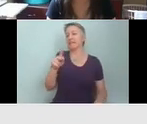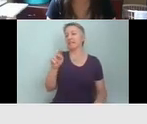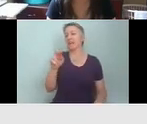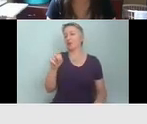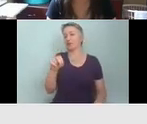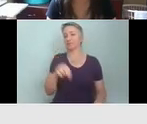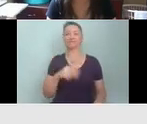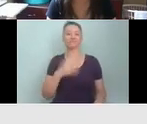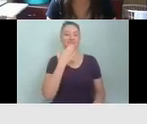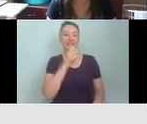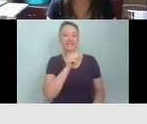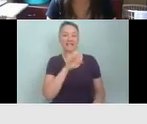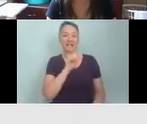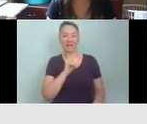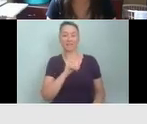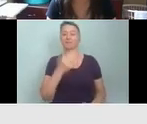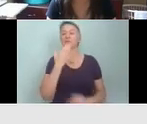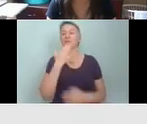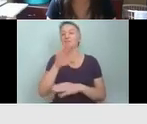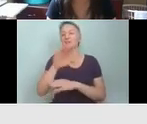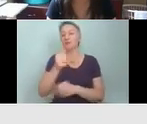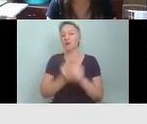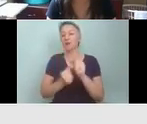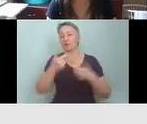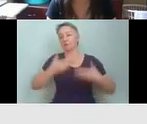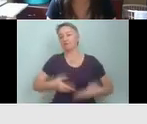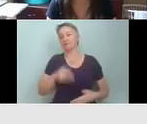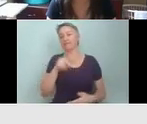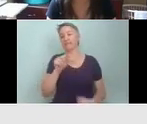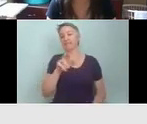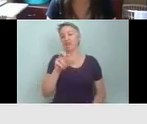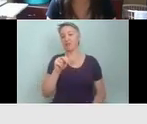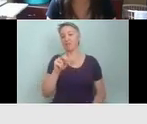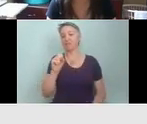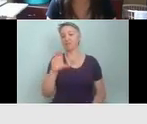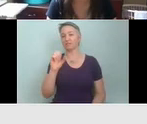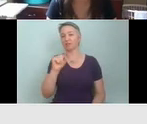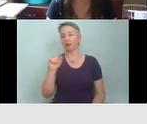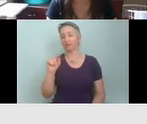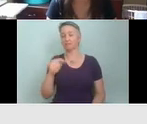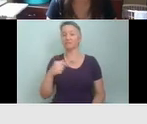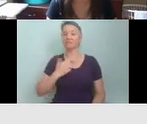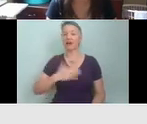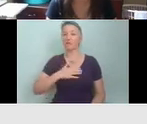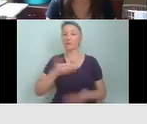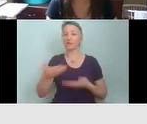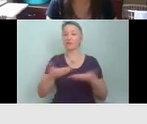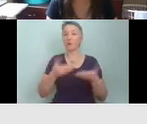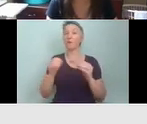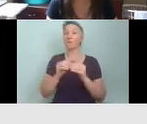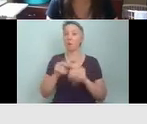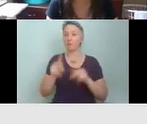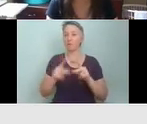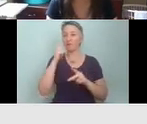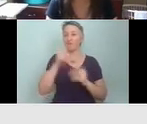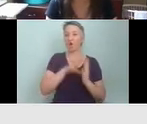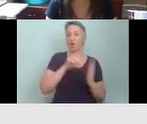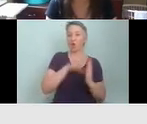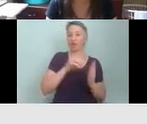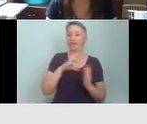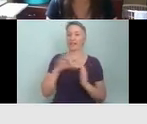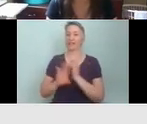Sam. Good afternoon, everyone. This is Karen Scott, and I'm pleased to welcome even more folks to learning and development.